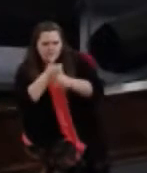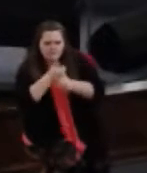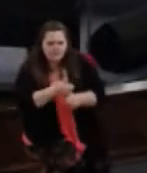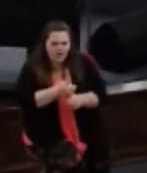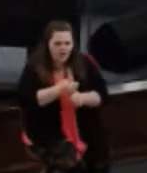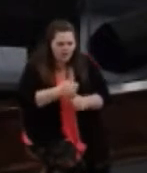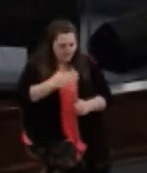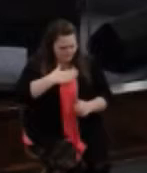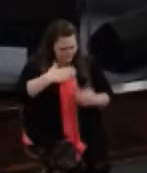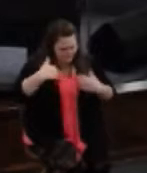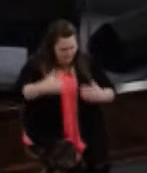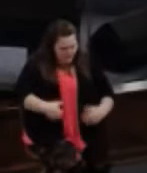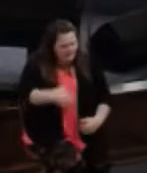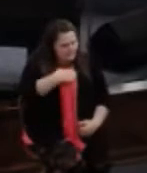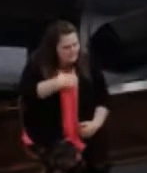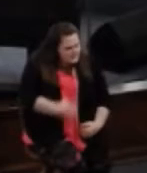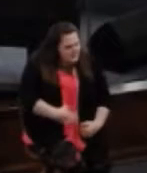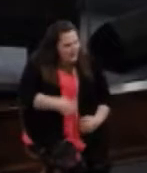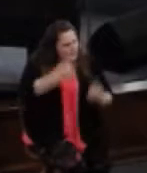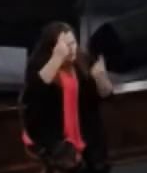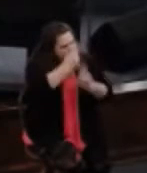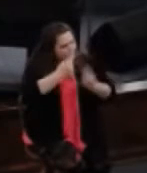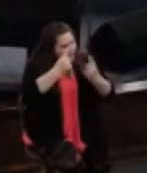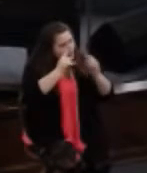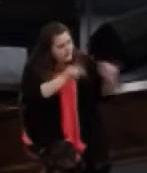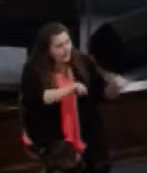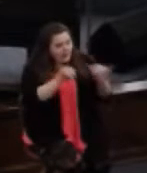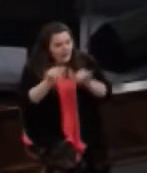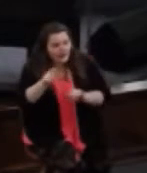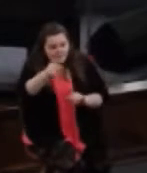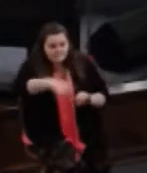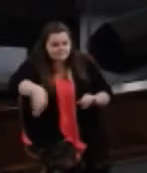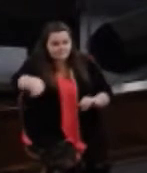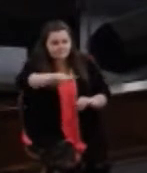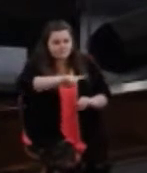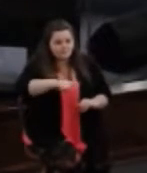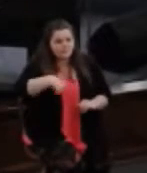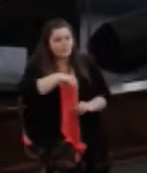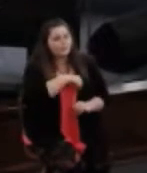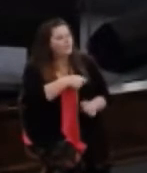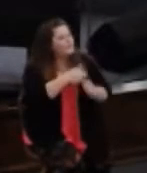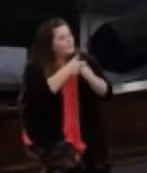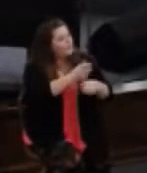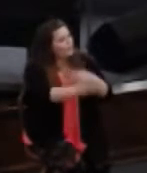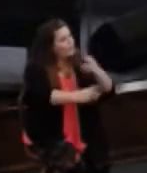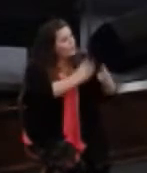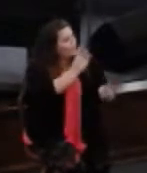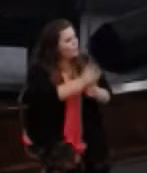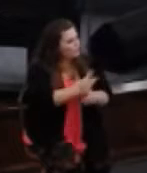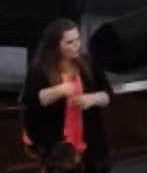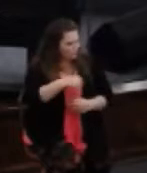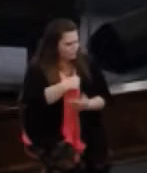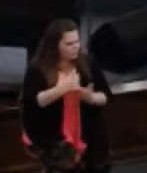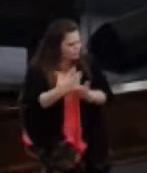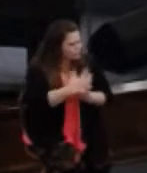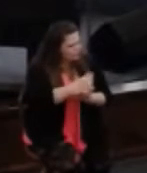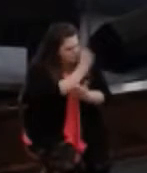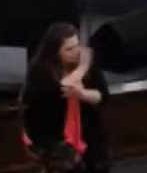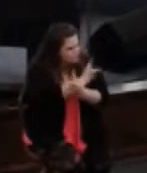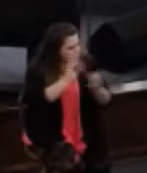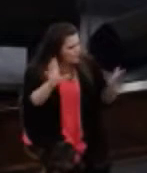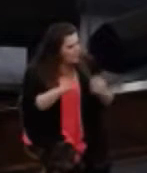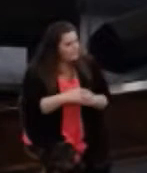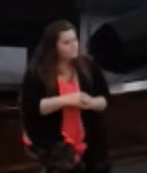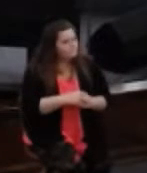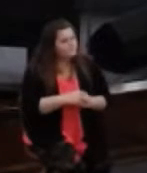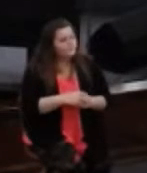thoughts. Like the rest, we were by nature deserving of wrath. But because of his great